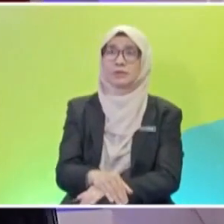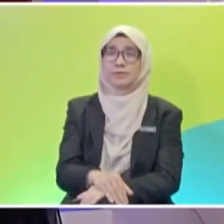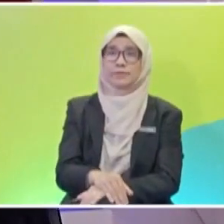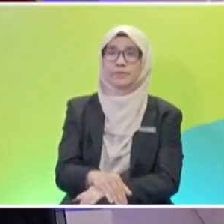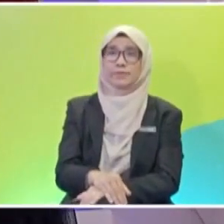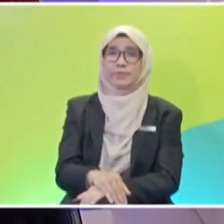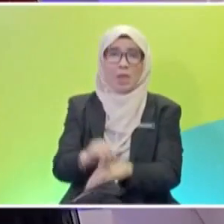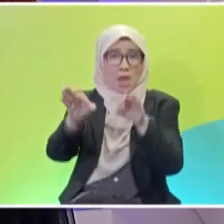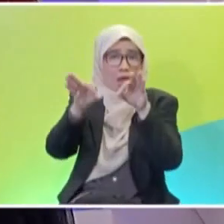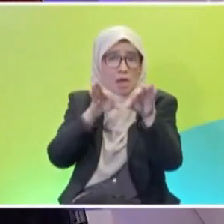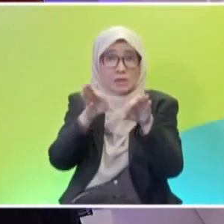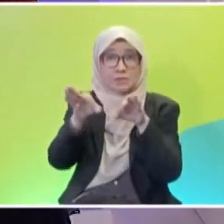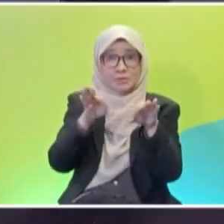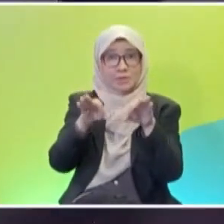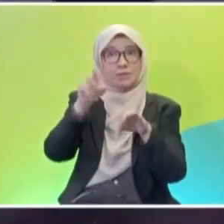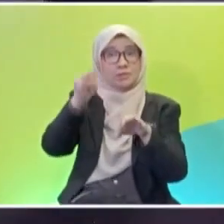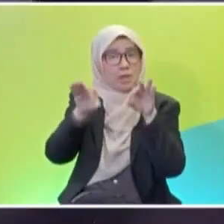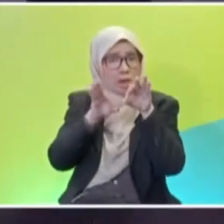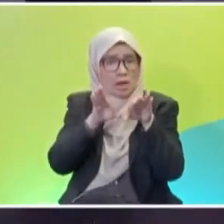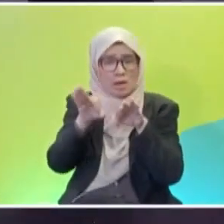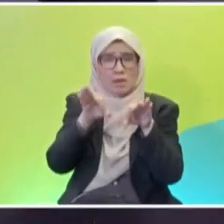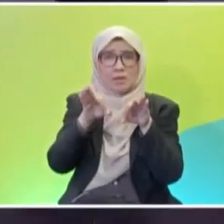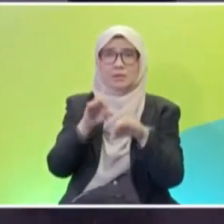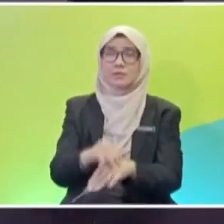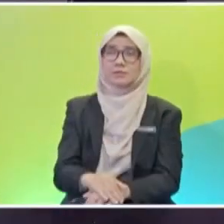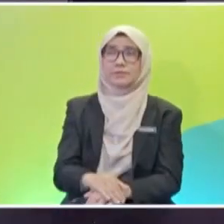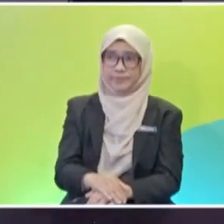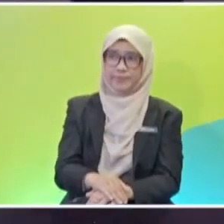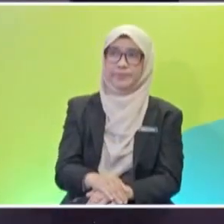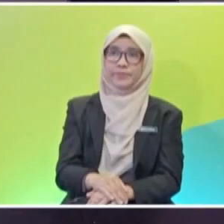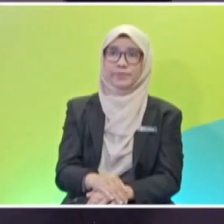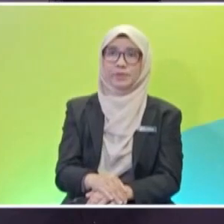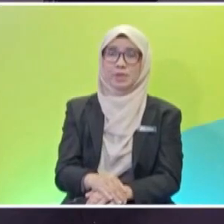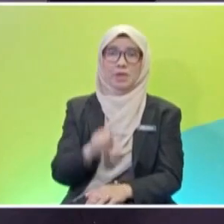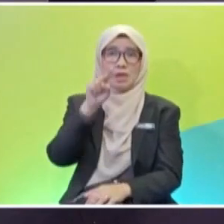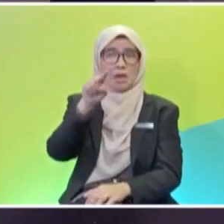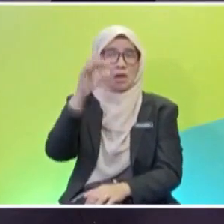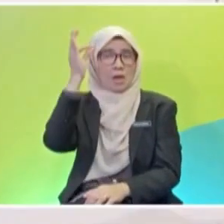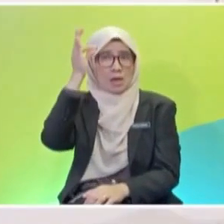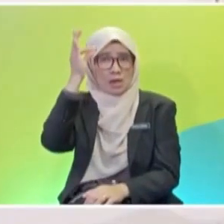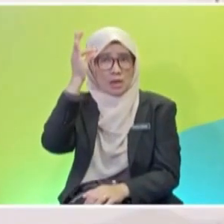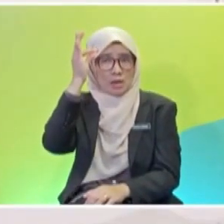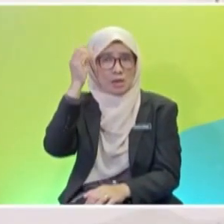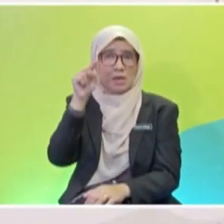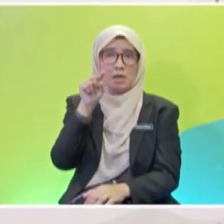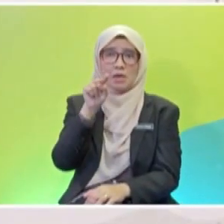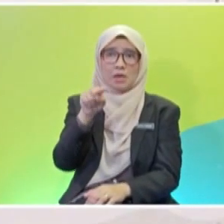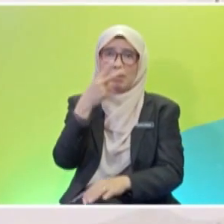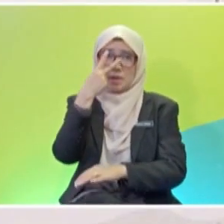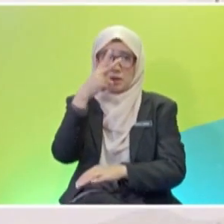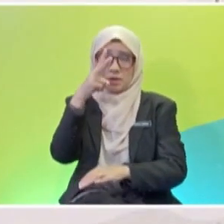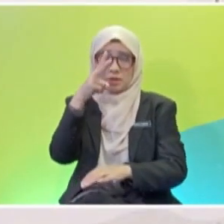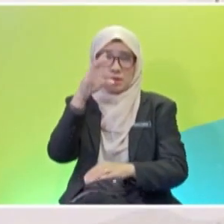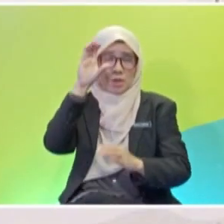or point of view. Okay, right. Girls? Okay. Right. And the next question is, do you think you will look at pictures